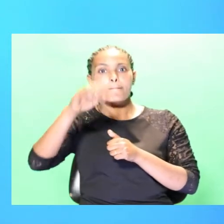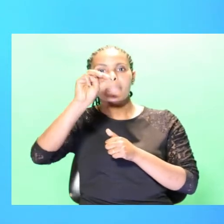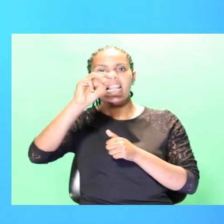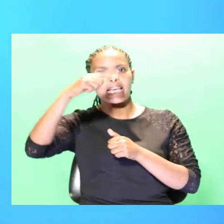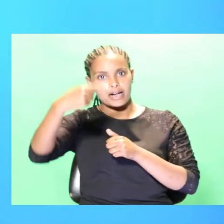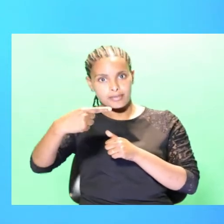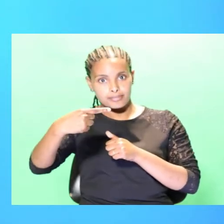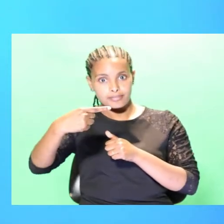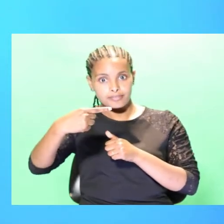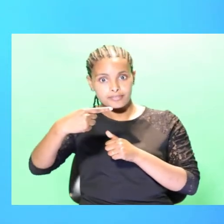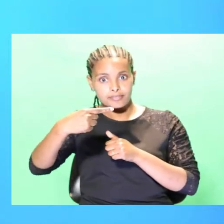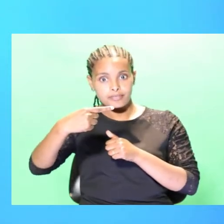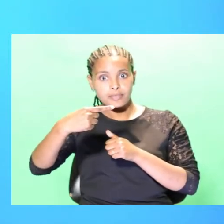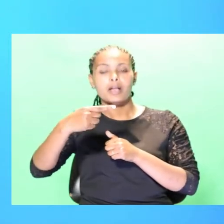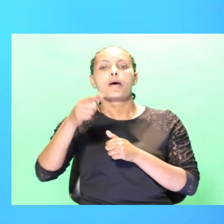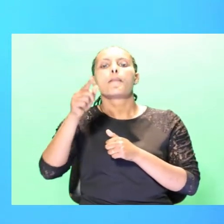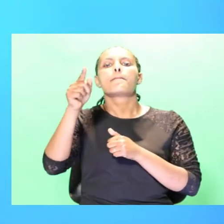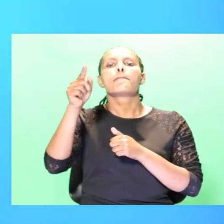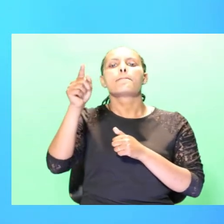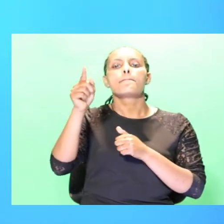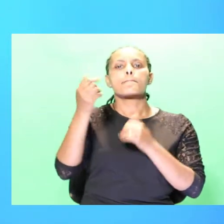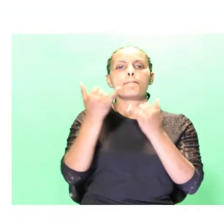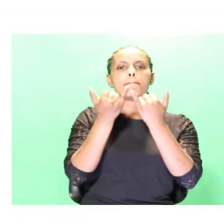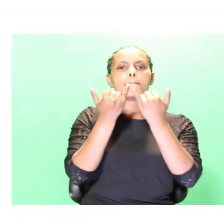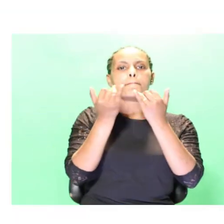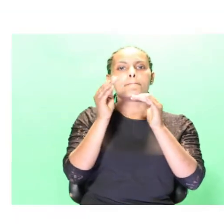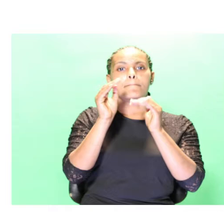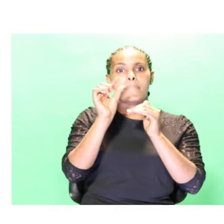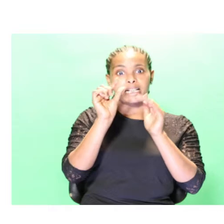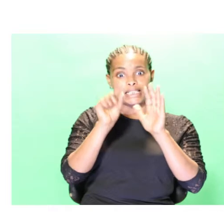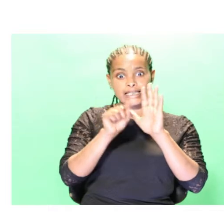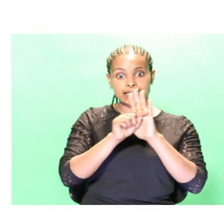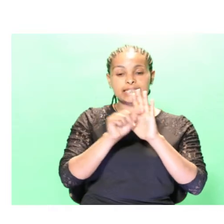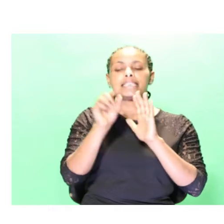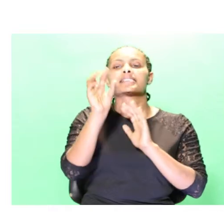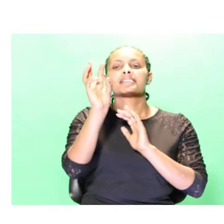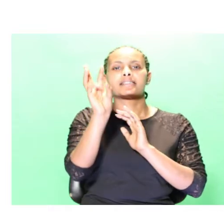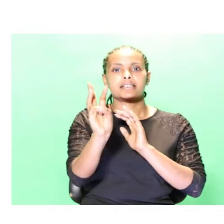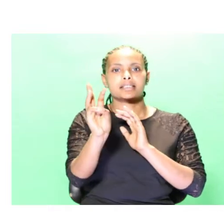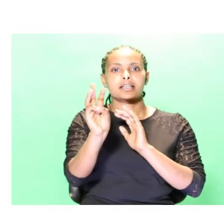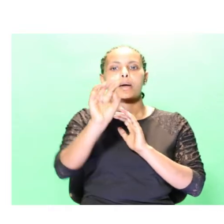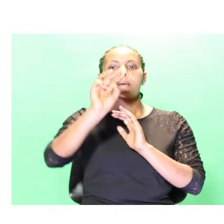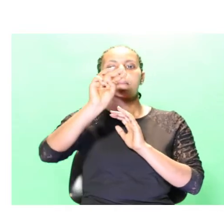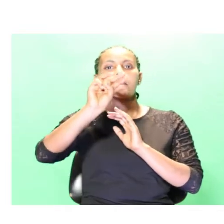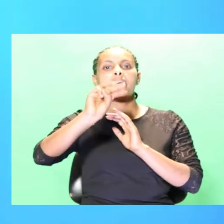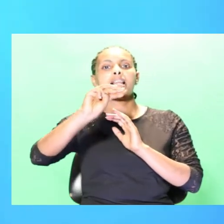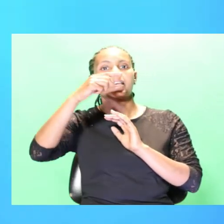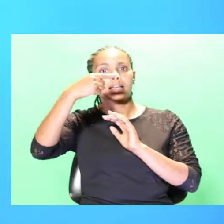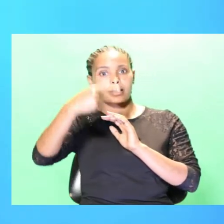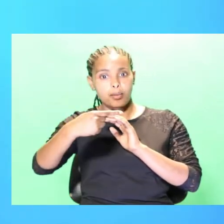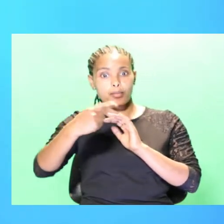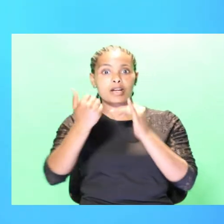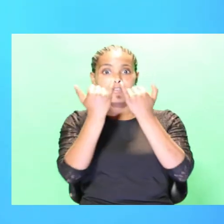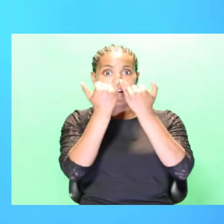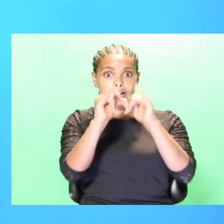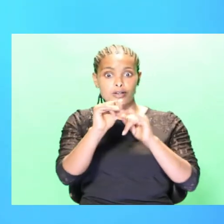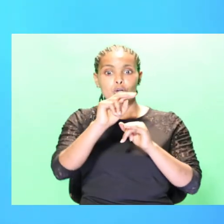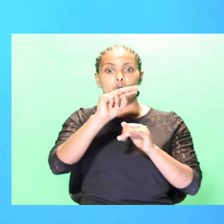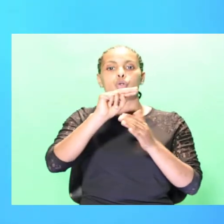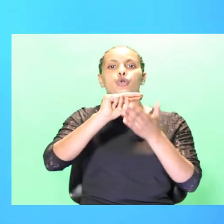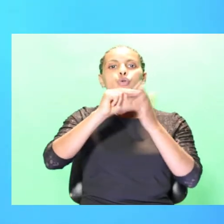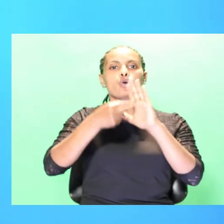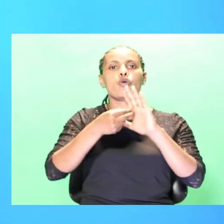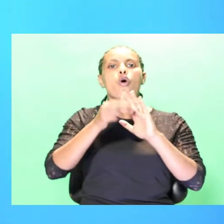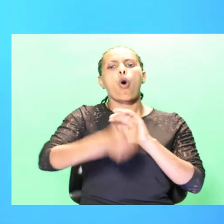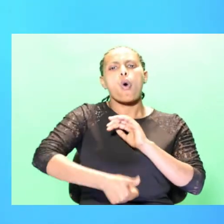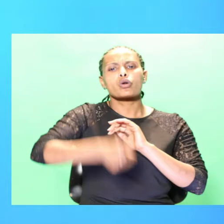desired quantity is 10 raised to minus 6, 10 raised to minus 6 milligram, divided by unit of